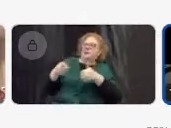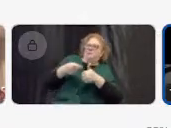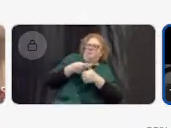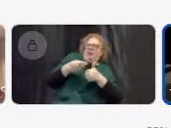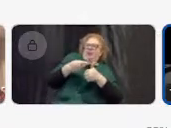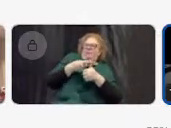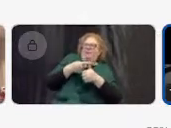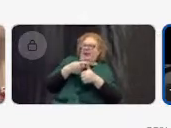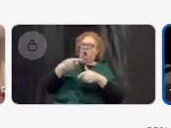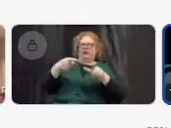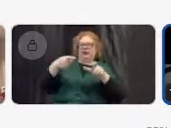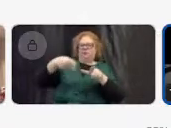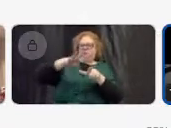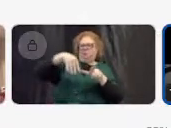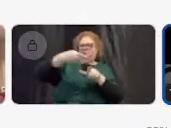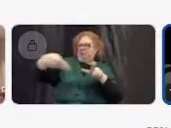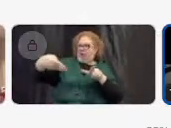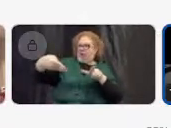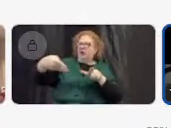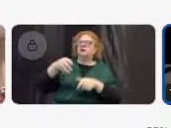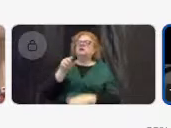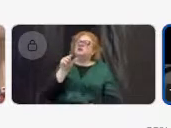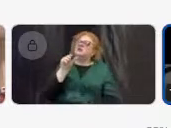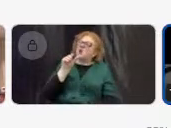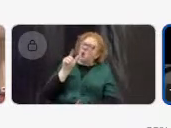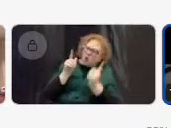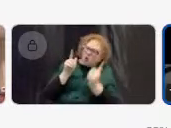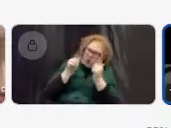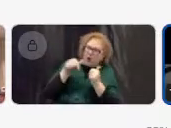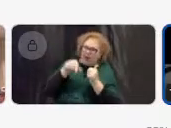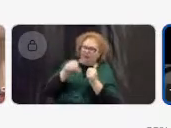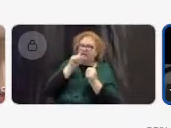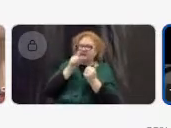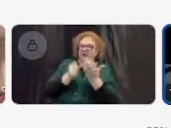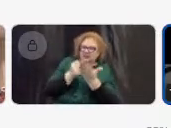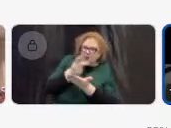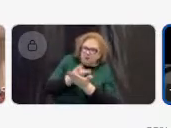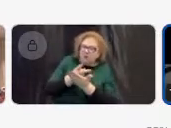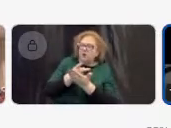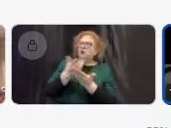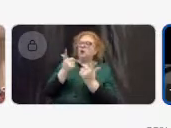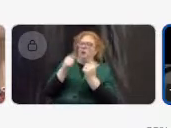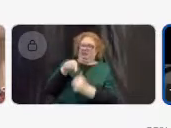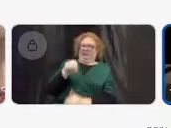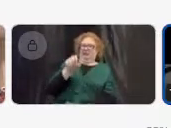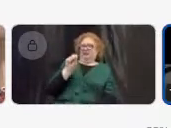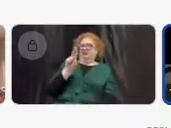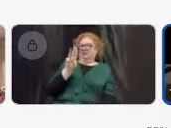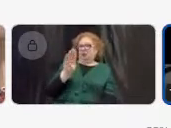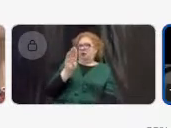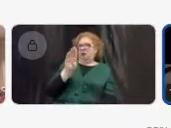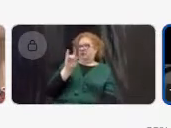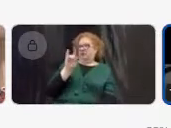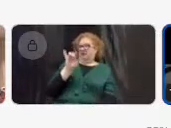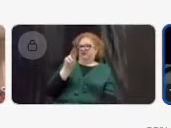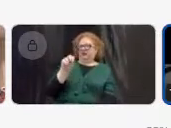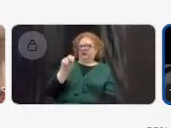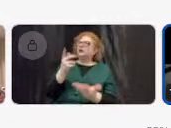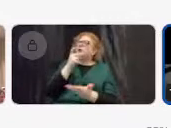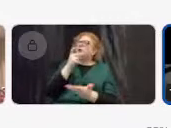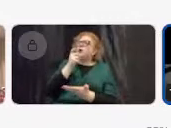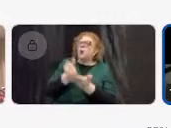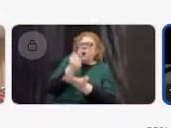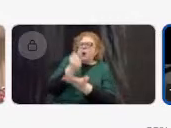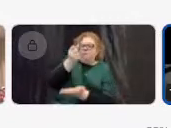when this developer, if he gets approval and he does the subdivision, who approves the final